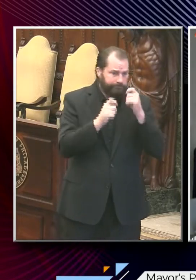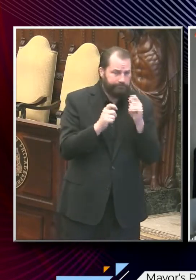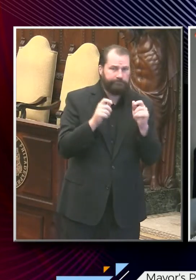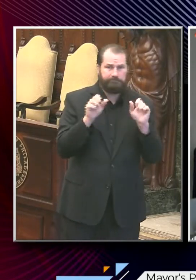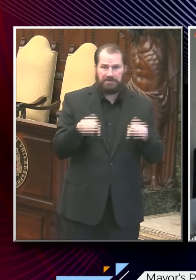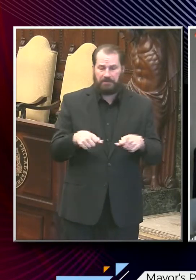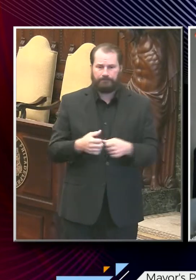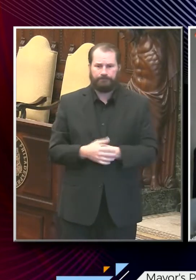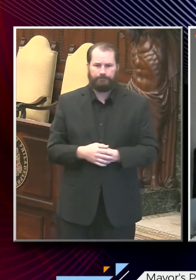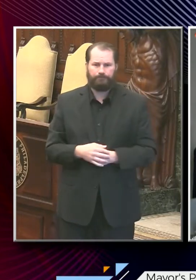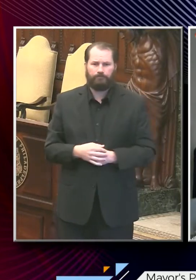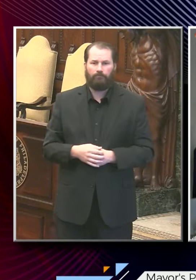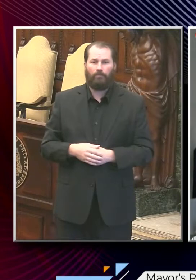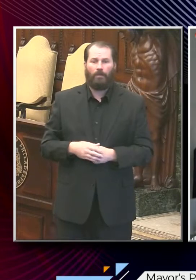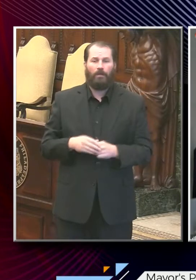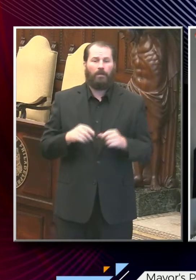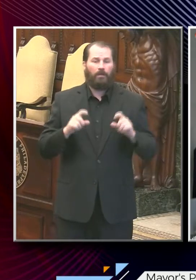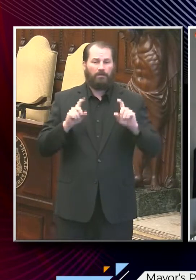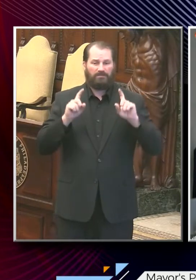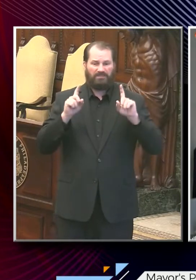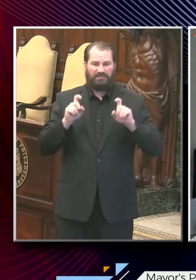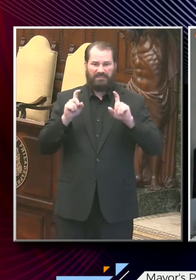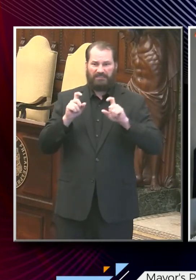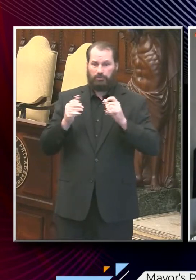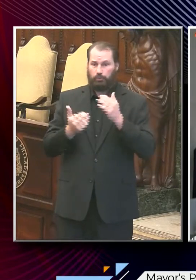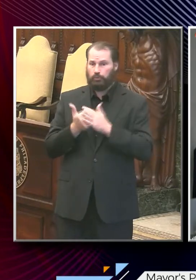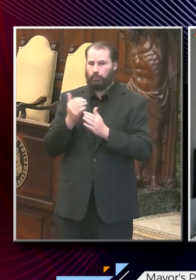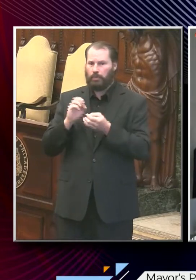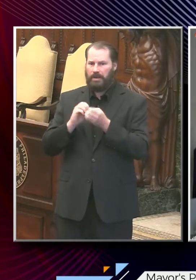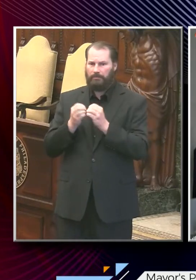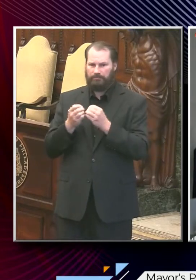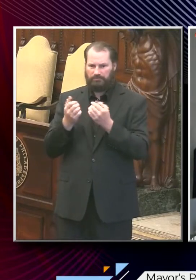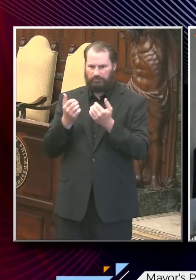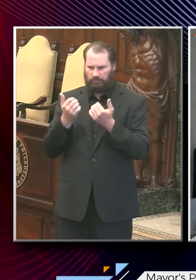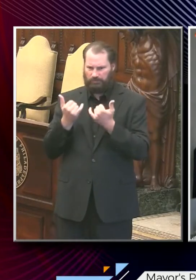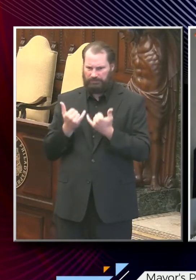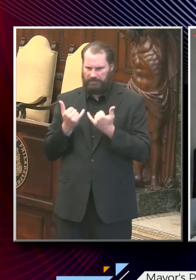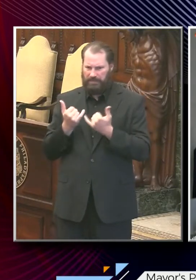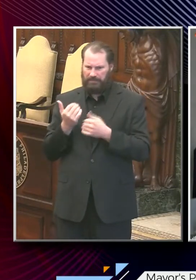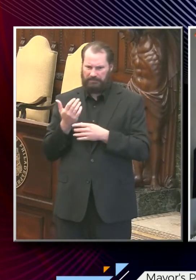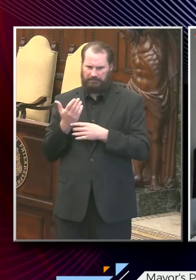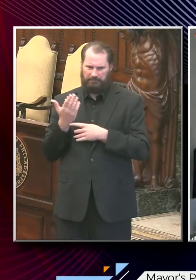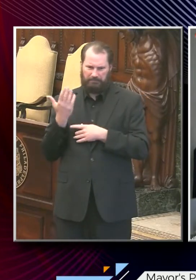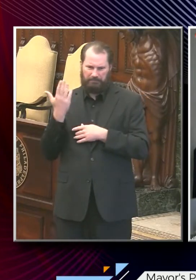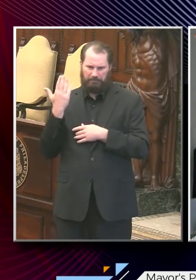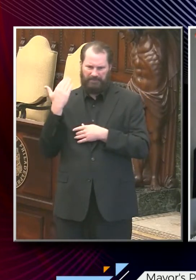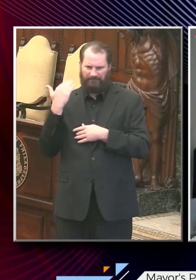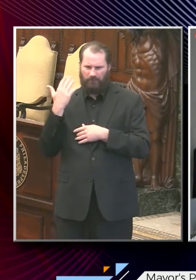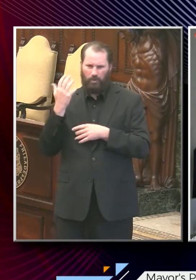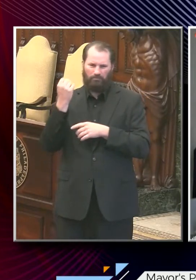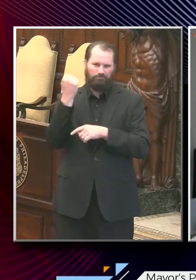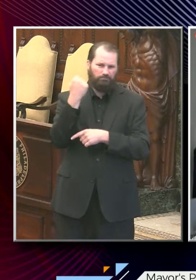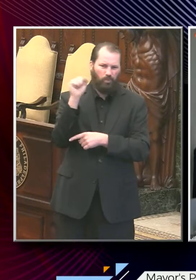day, which is a new high for us. The previous high we hit in late May before the protest was about 1,900 tests per